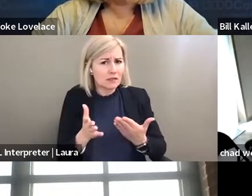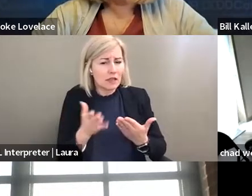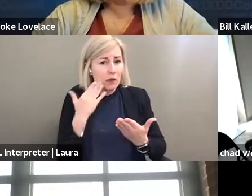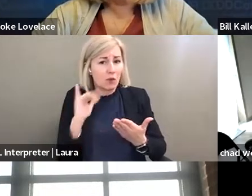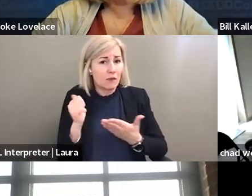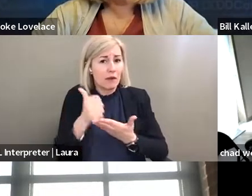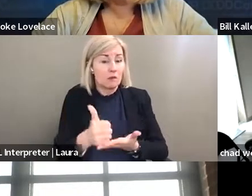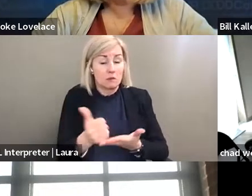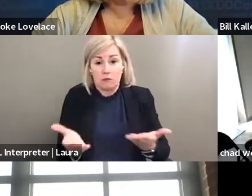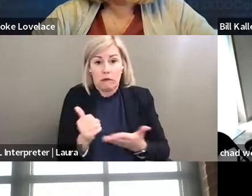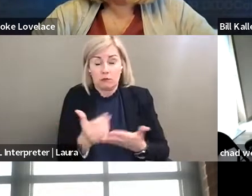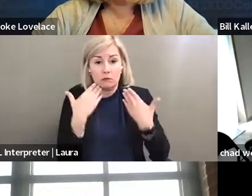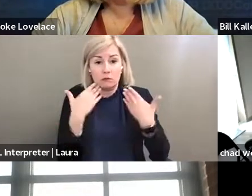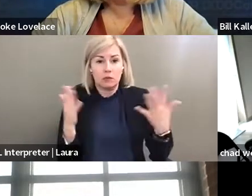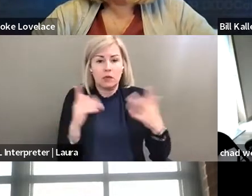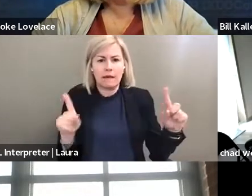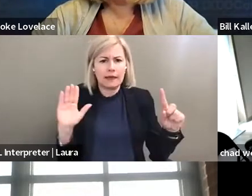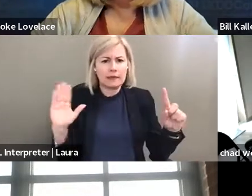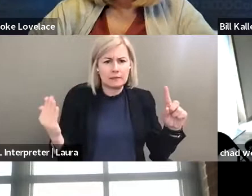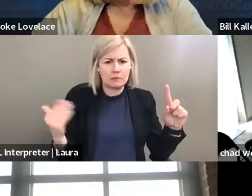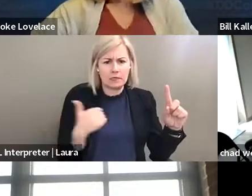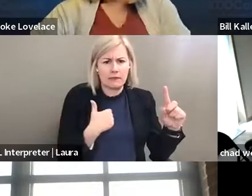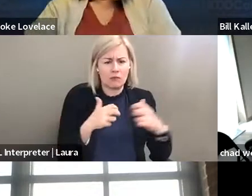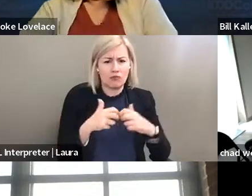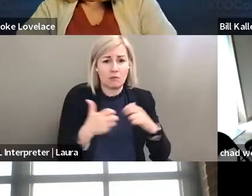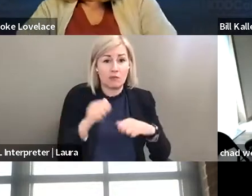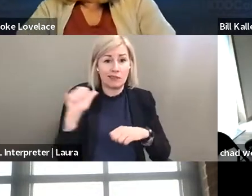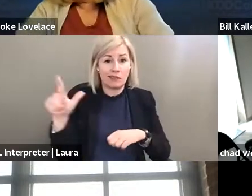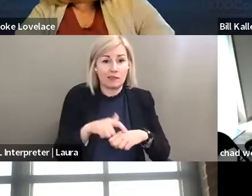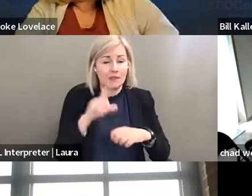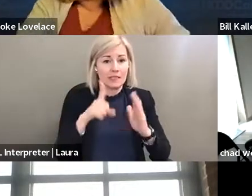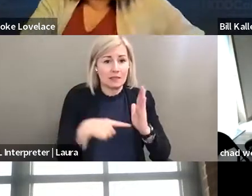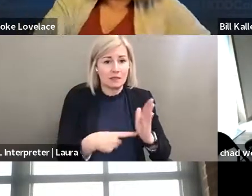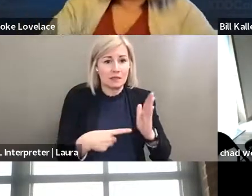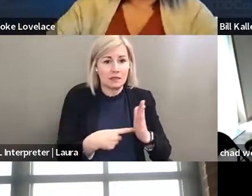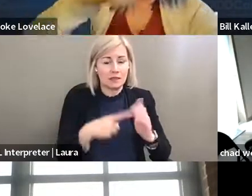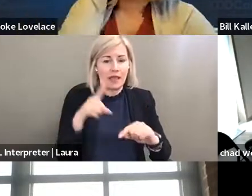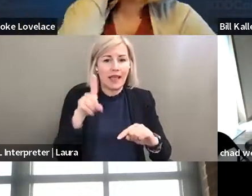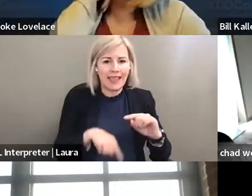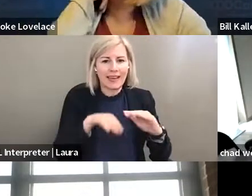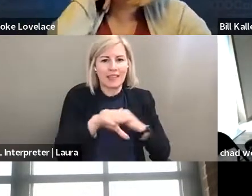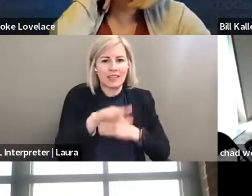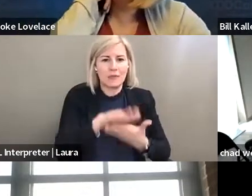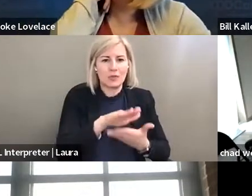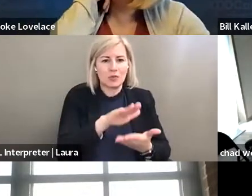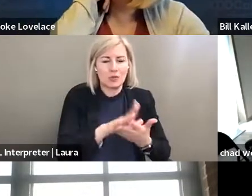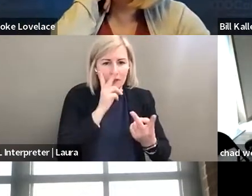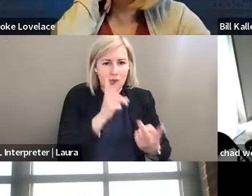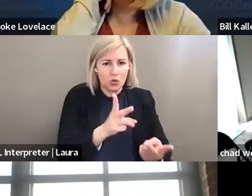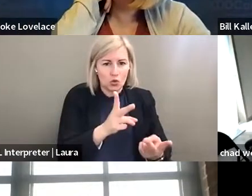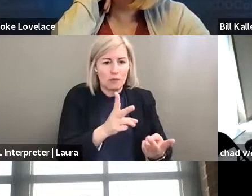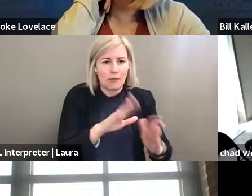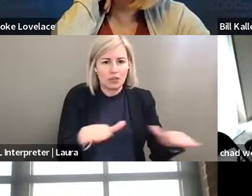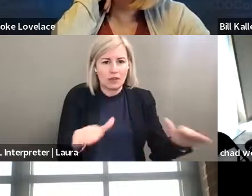help. It might help, but I seem to have problems all the time. Like, for instance, I can't even get into my school to view my child and how